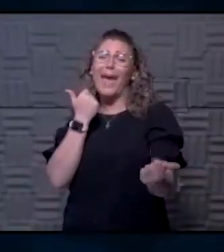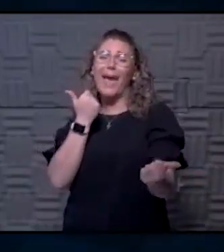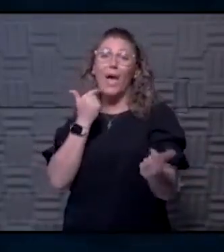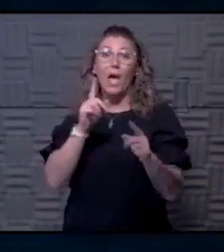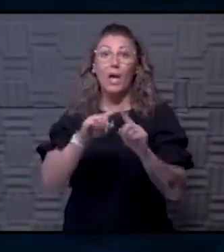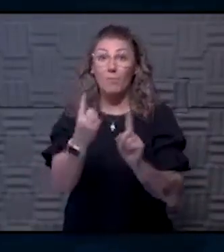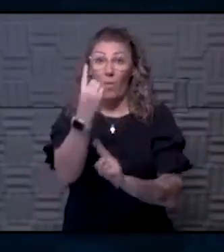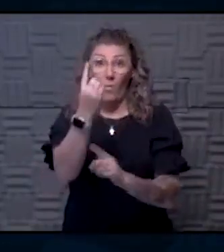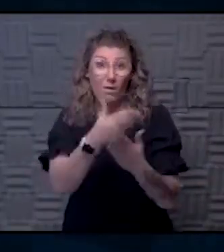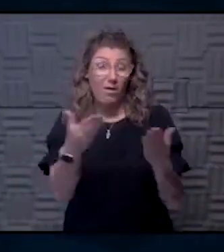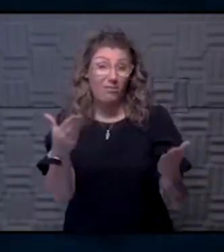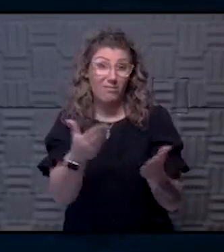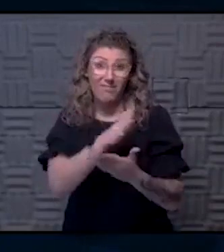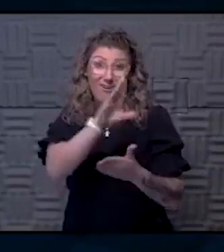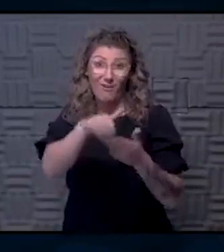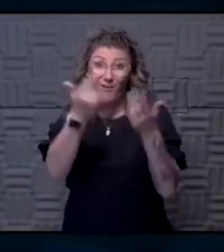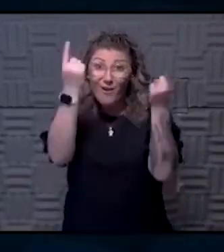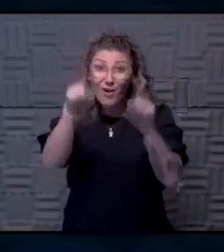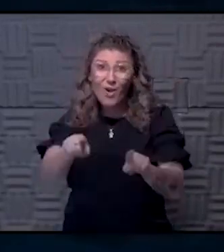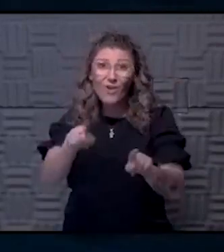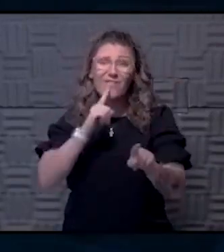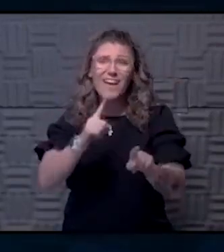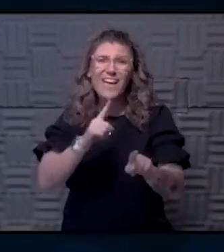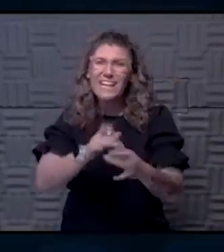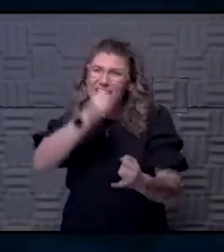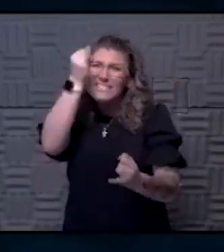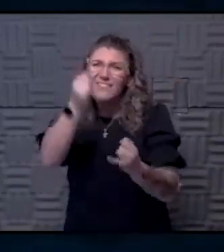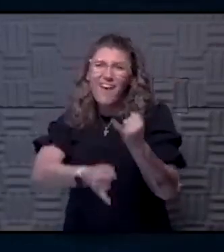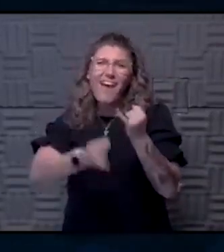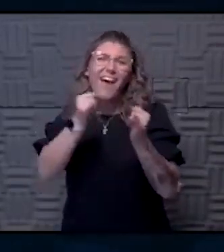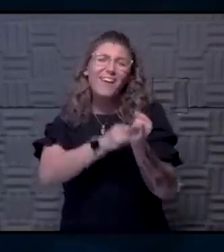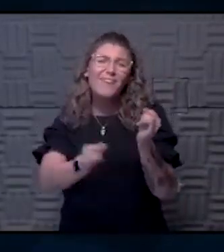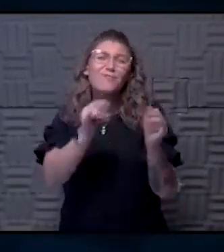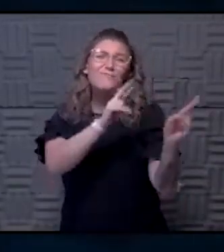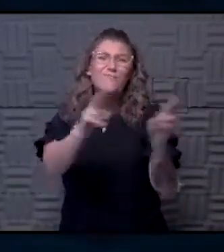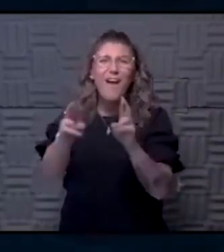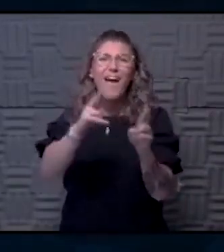But the one thing we can all agree on is, It's the final